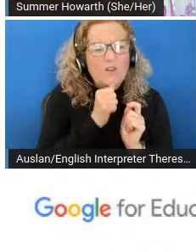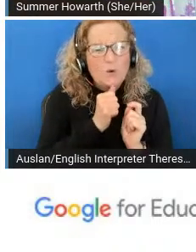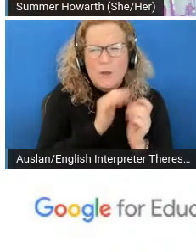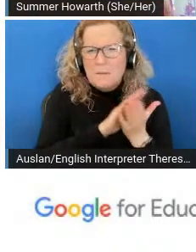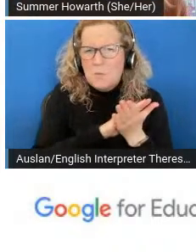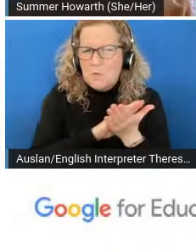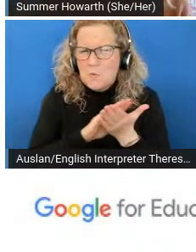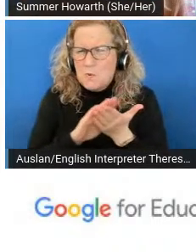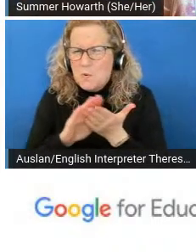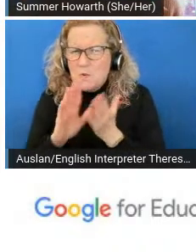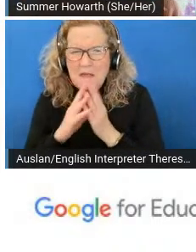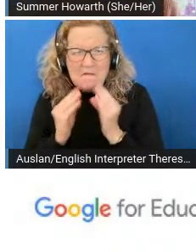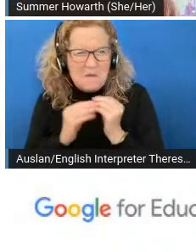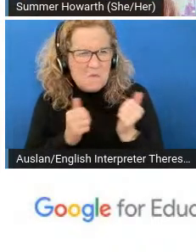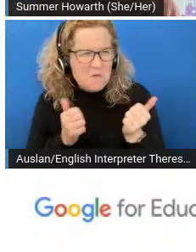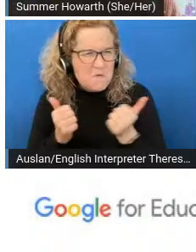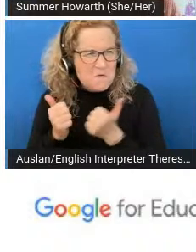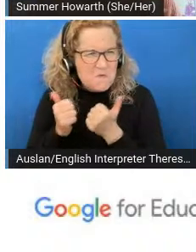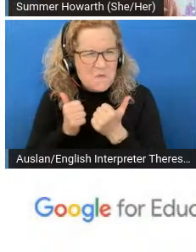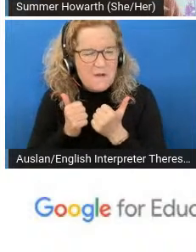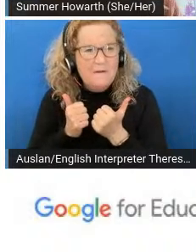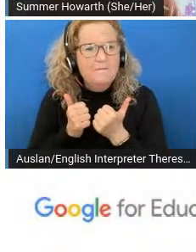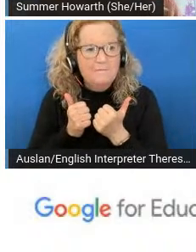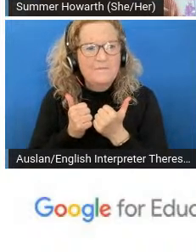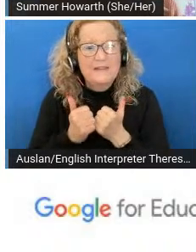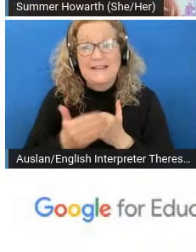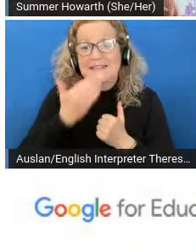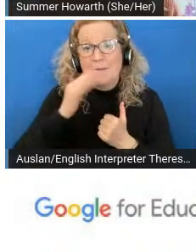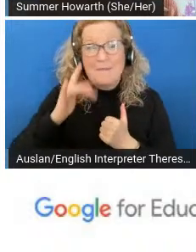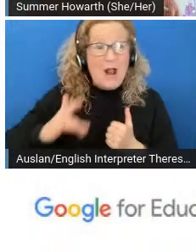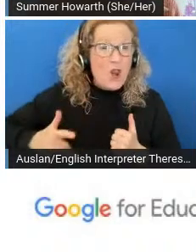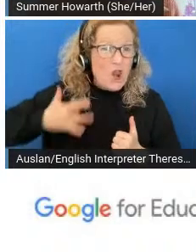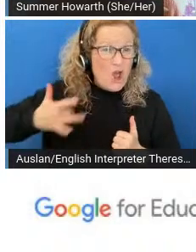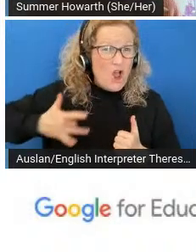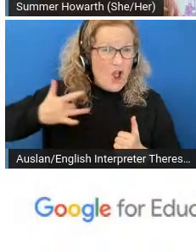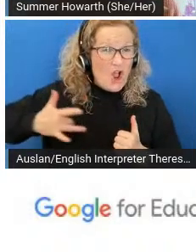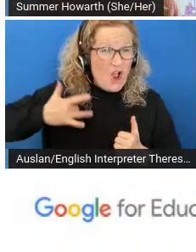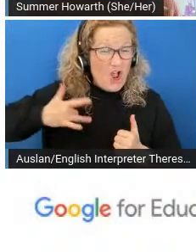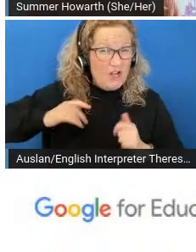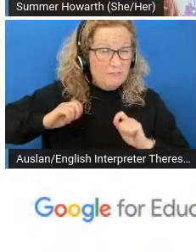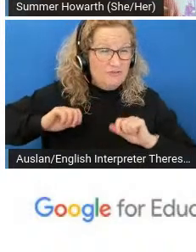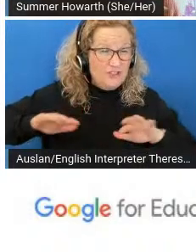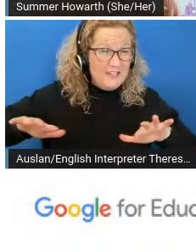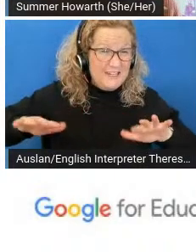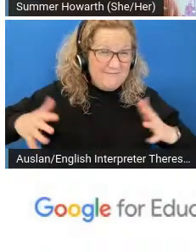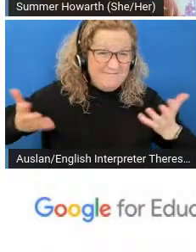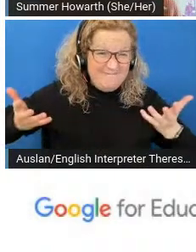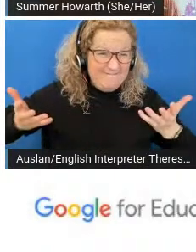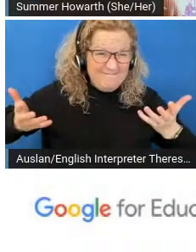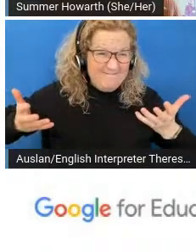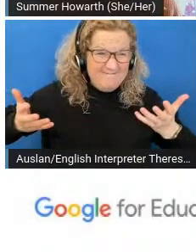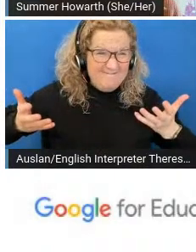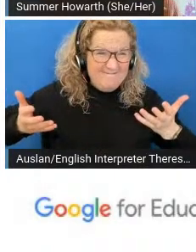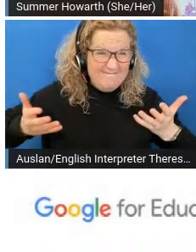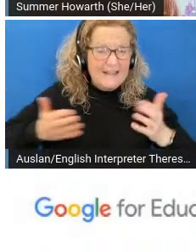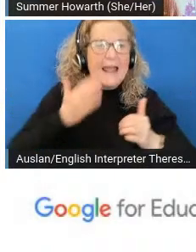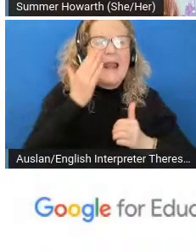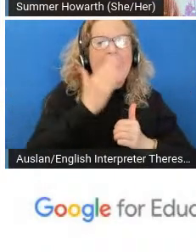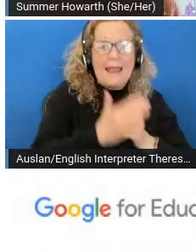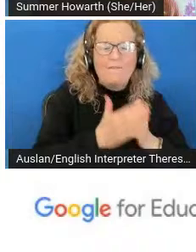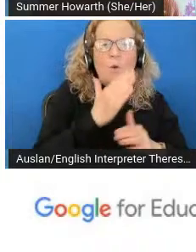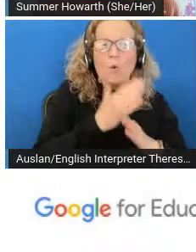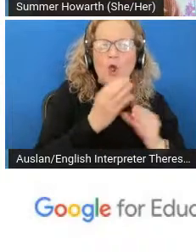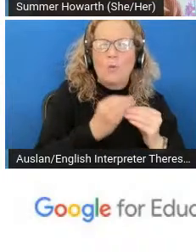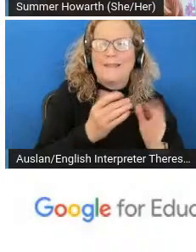I know. But hey, live animals and such. Never work with technology and children. Yeah,